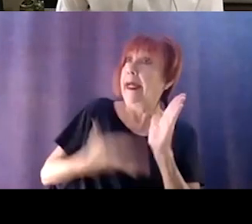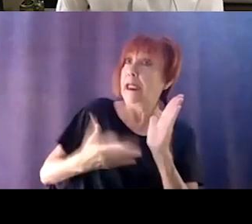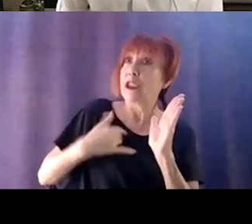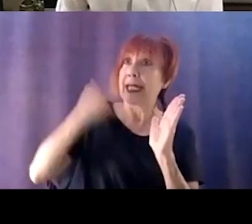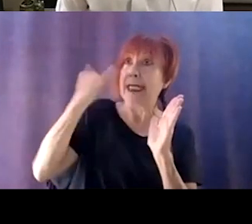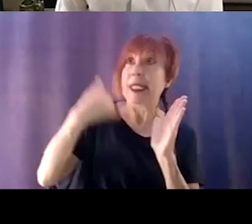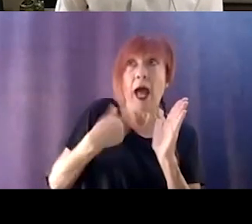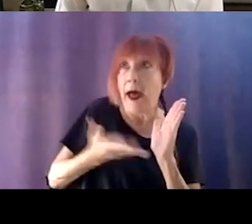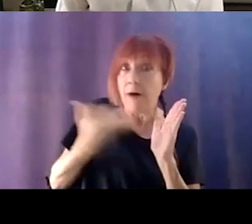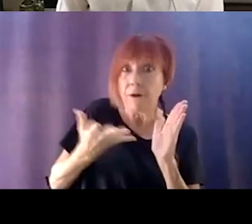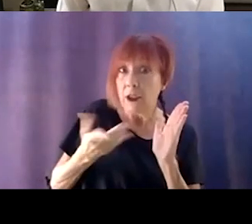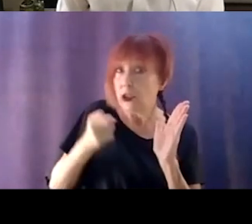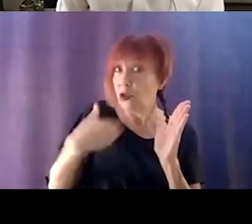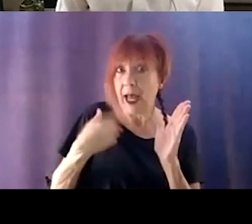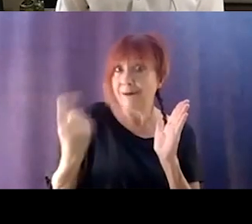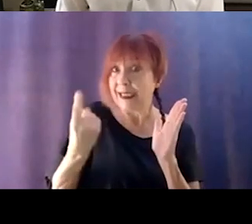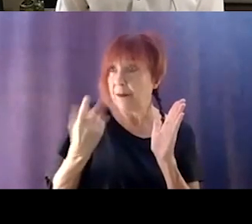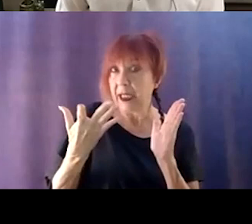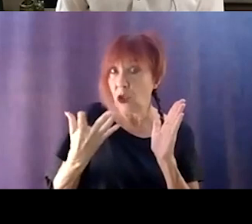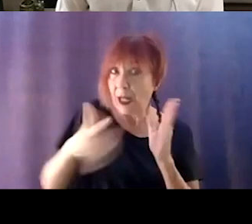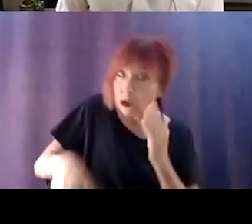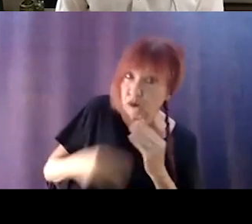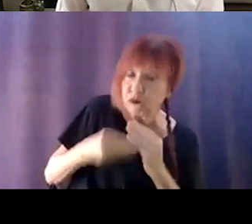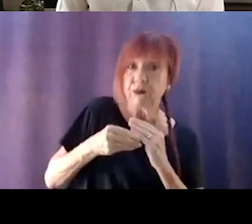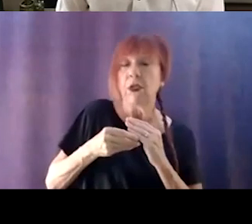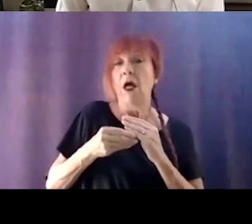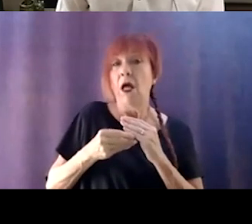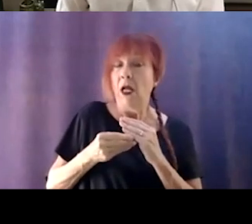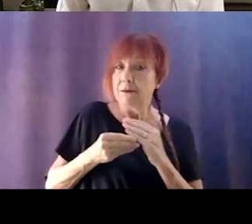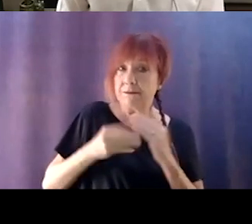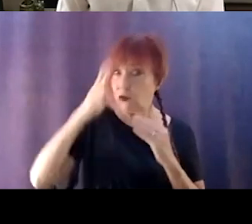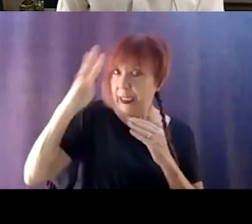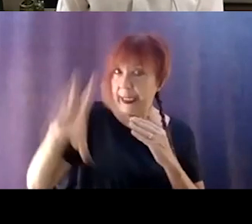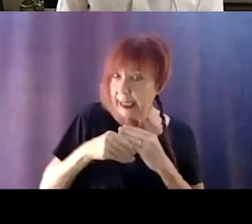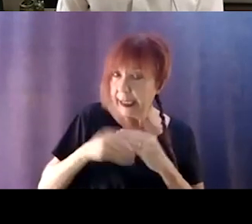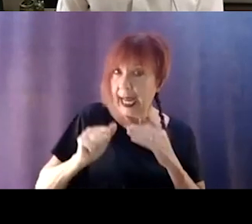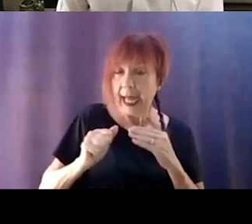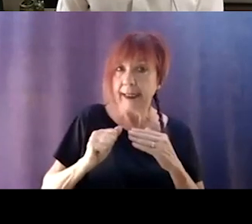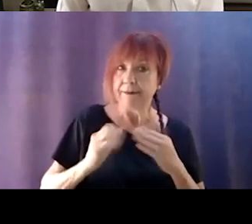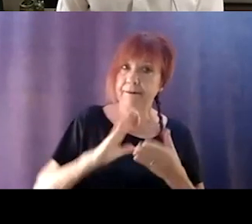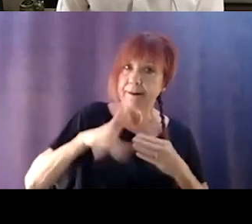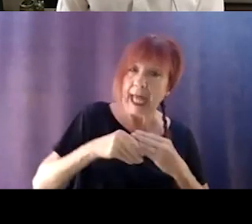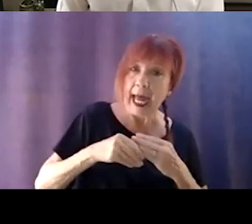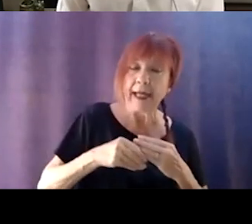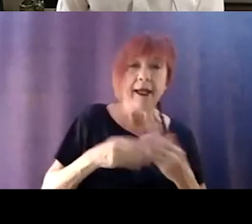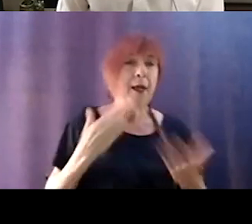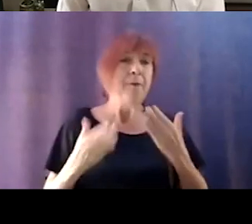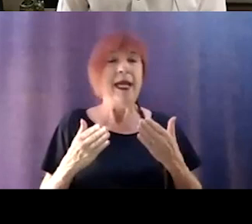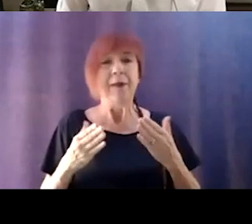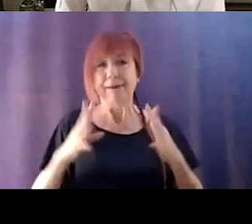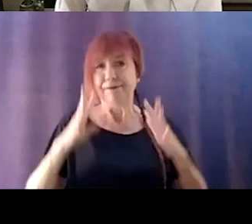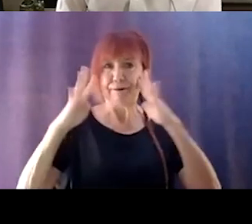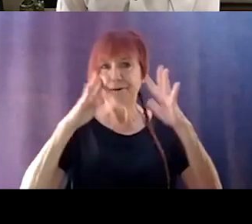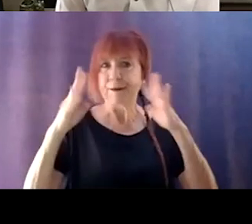we have. Do you have anything more concrete that we can lead with? Whether it's innovating a new dance